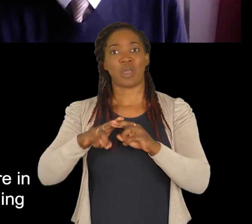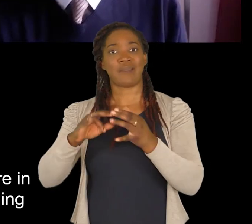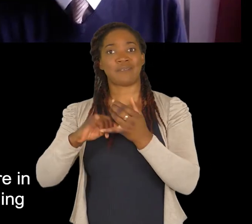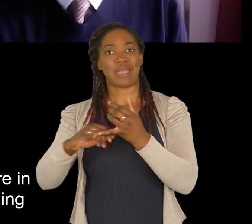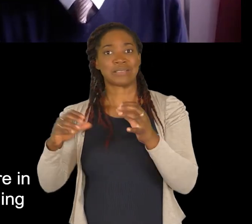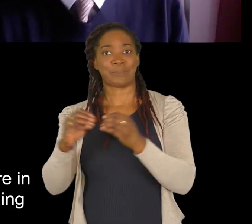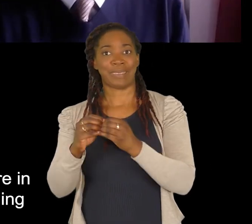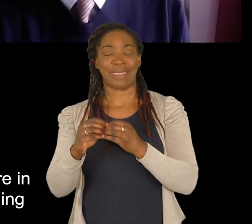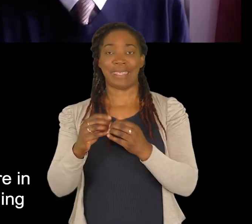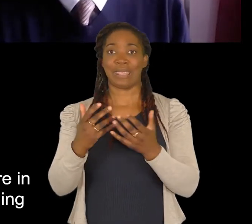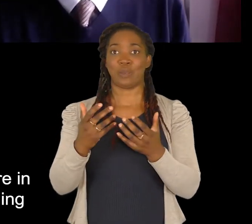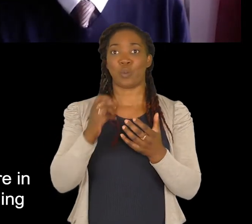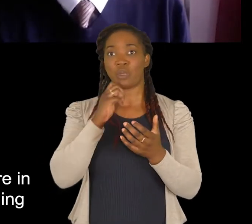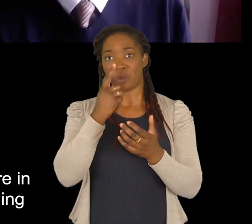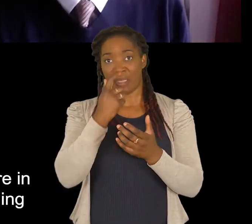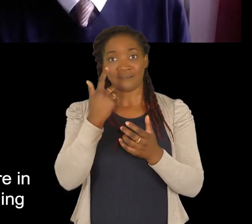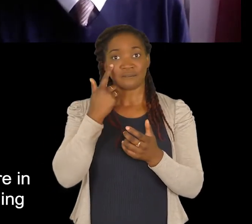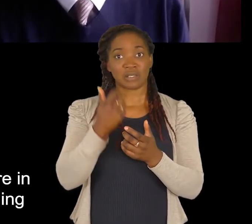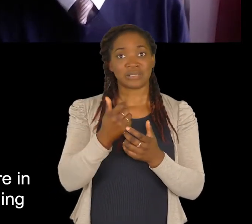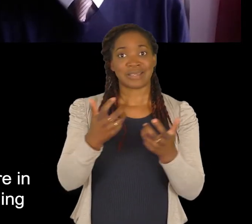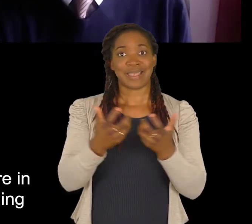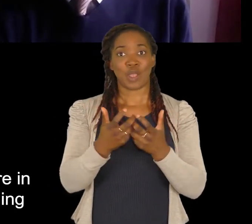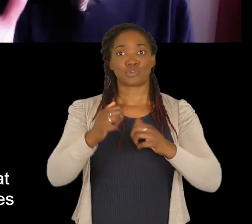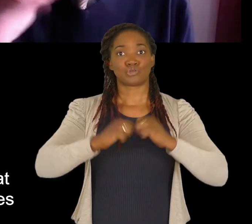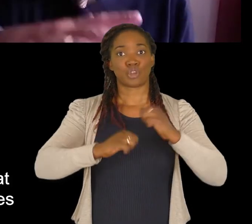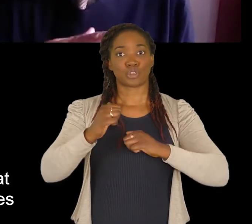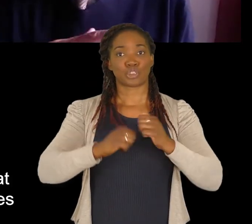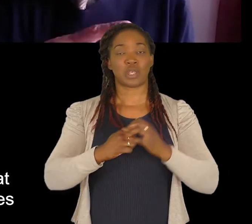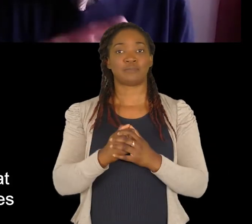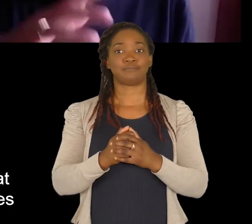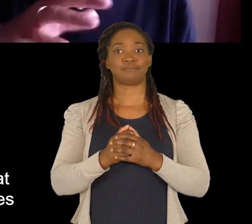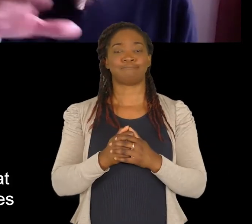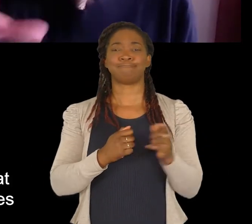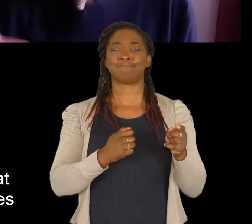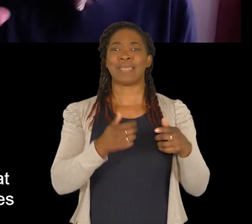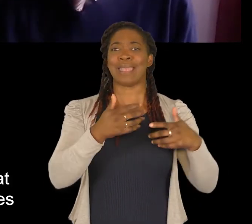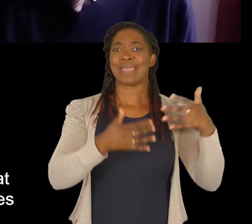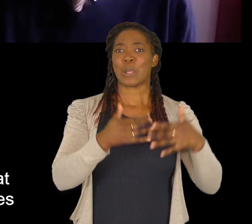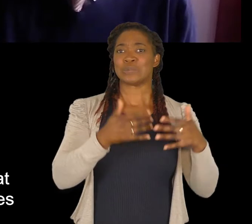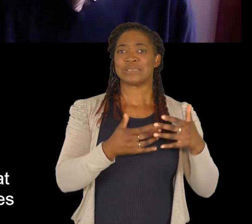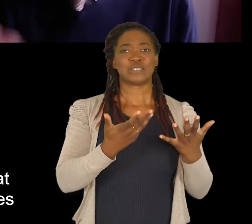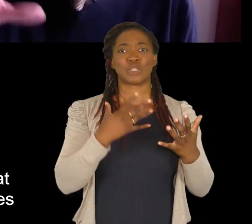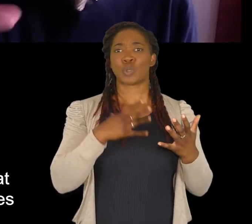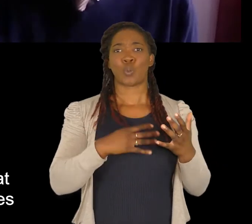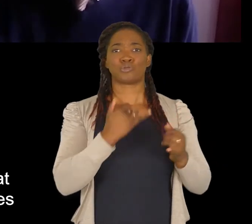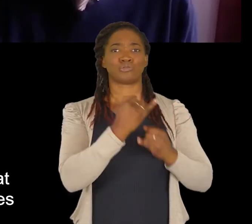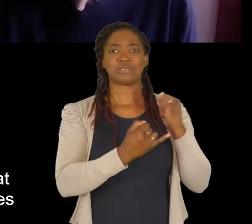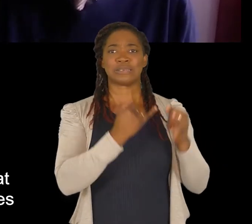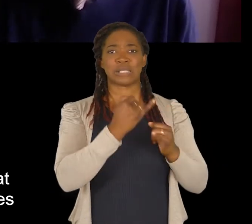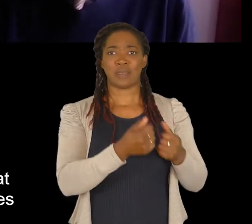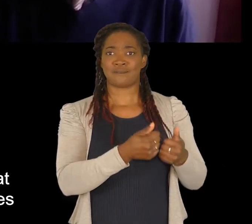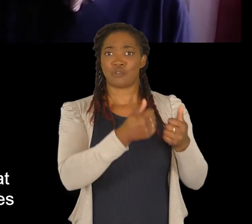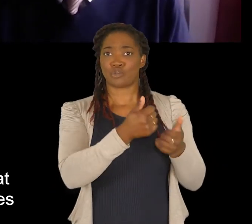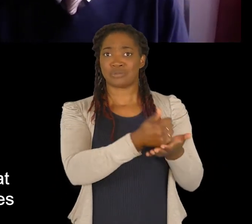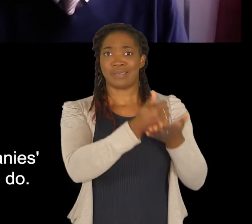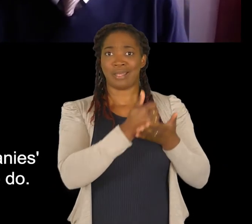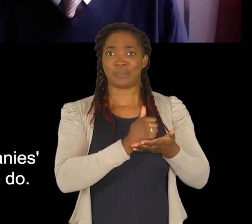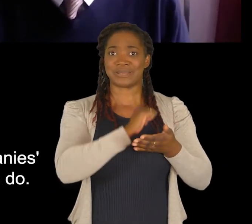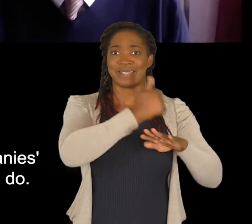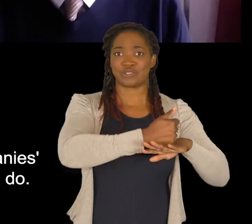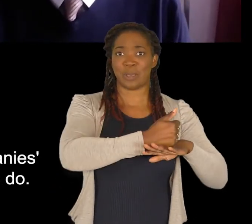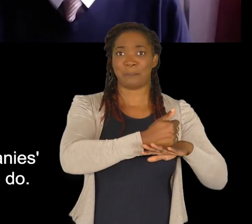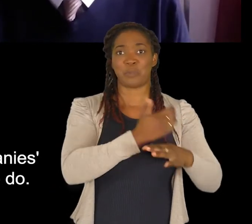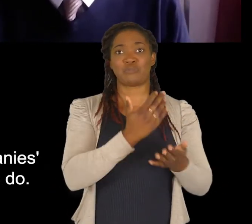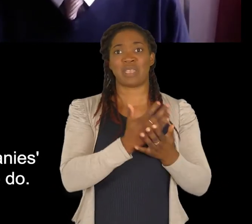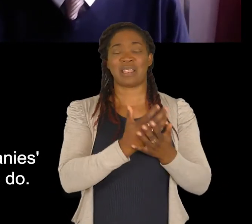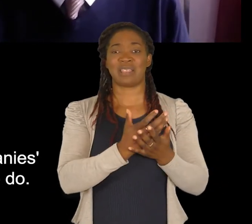in the most simplest way. I'm not saying anything against accountants. Accountants do great jobs when it comes to setting up companies, but it